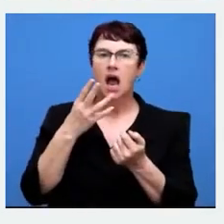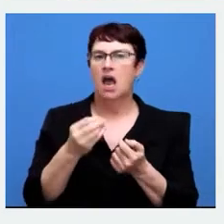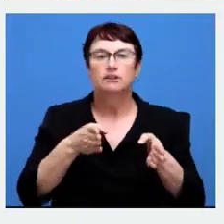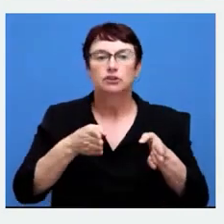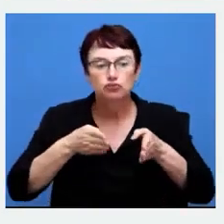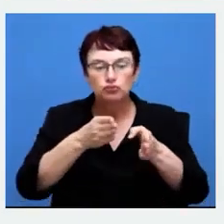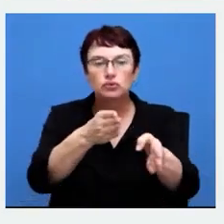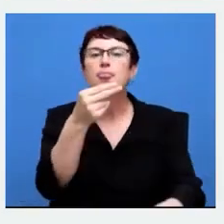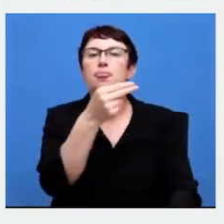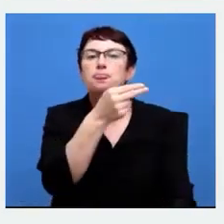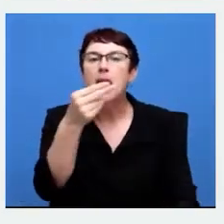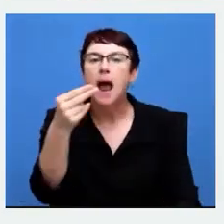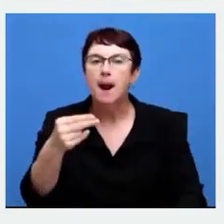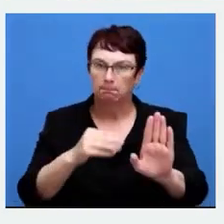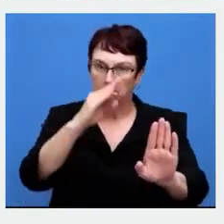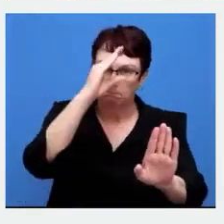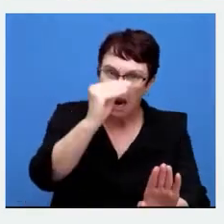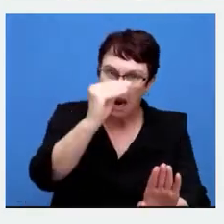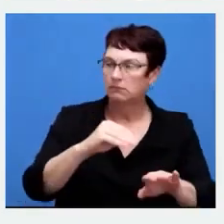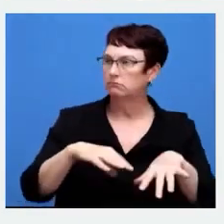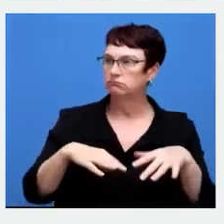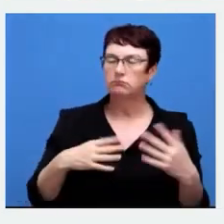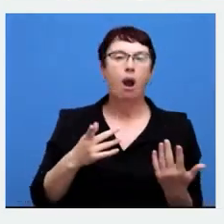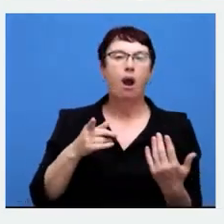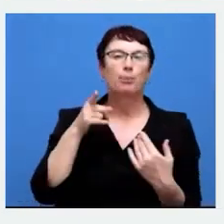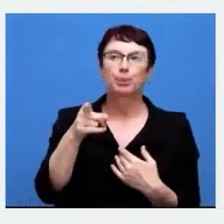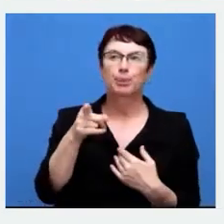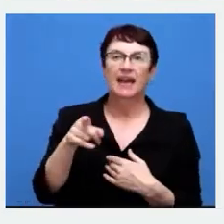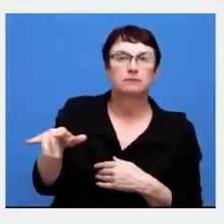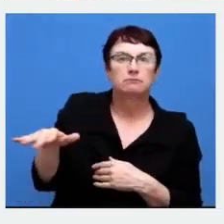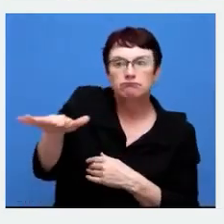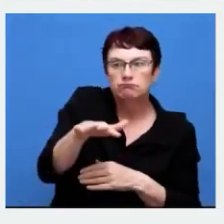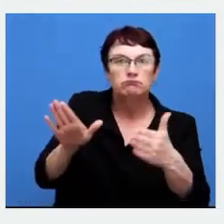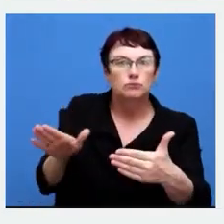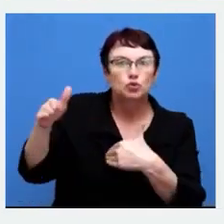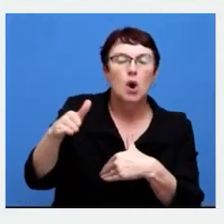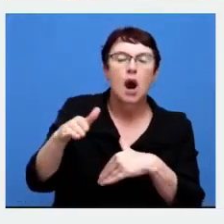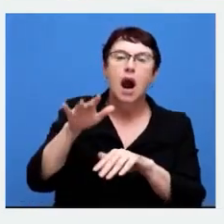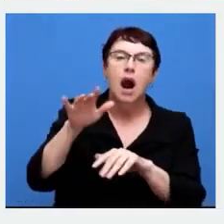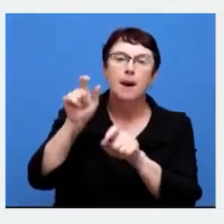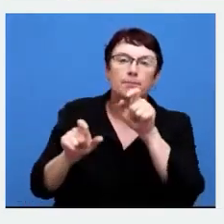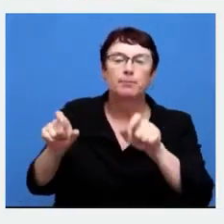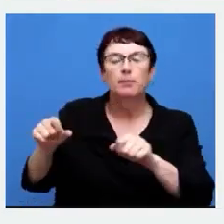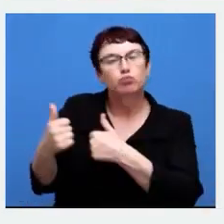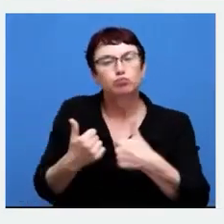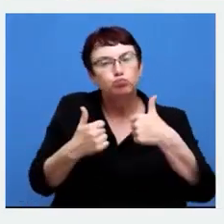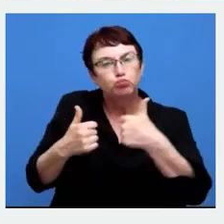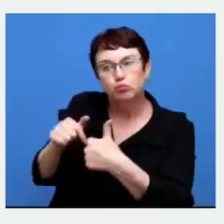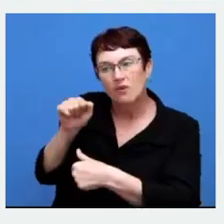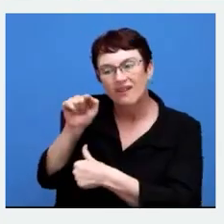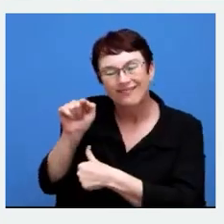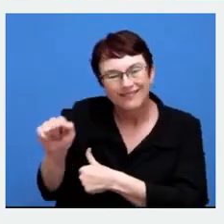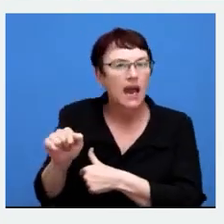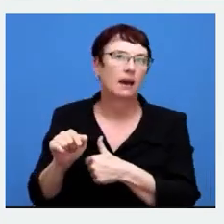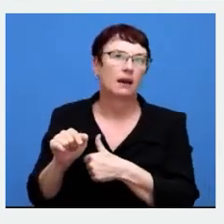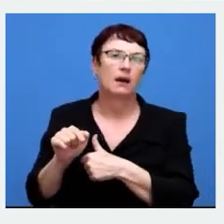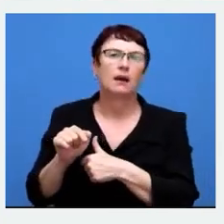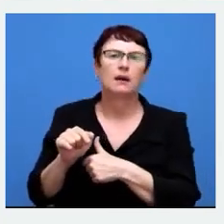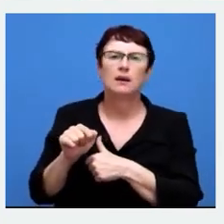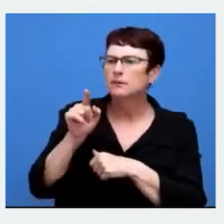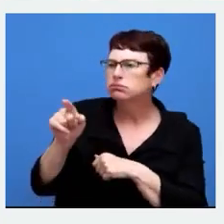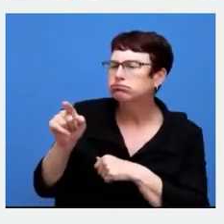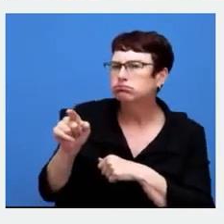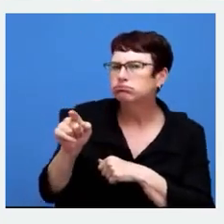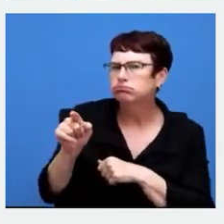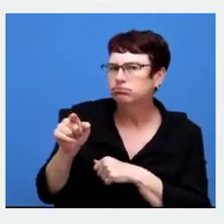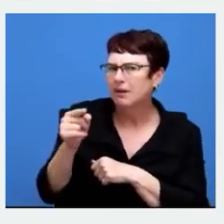uses of the city has to do with care work and people who perform that, which Florencia